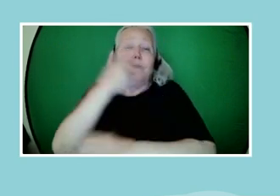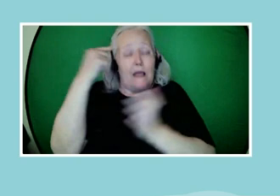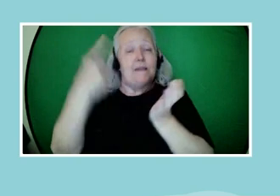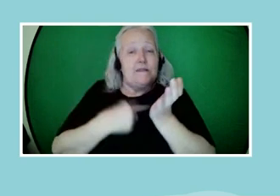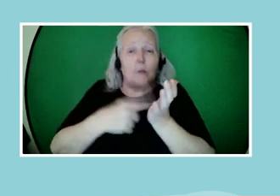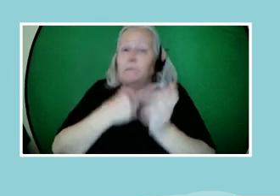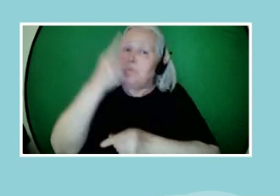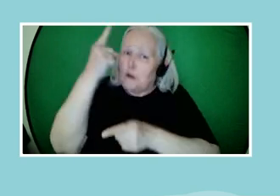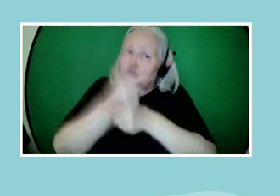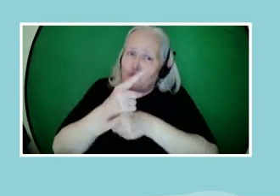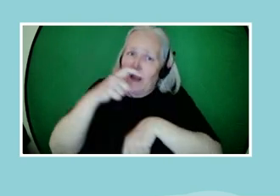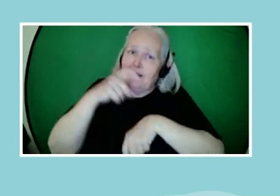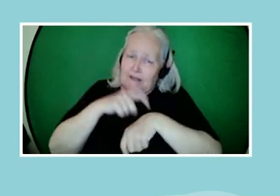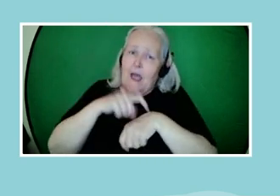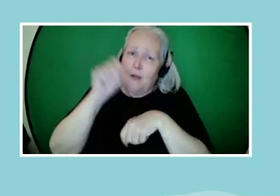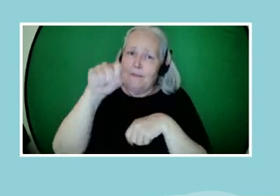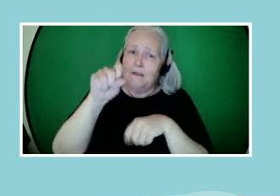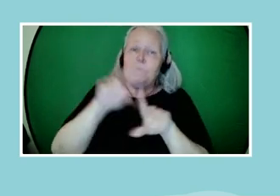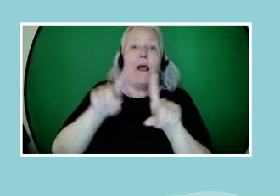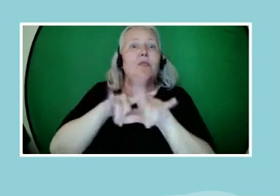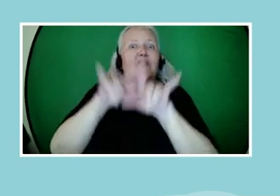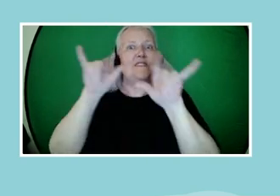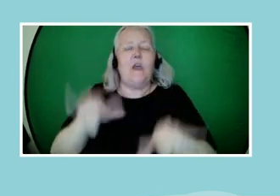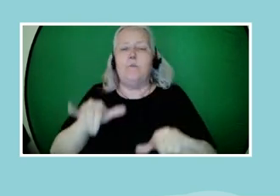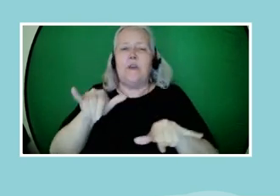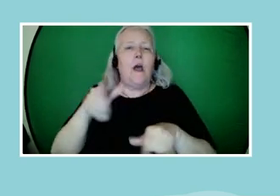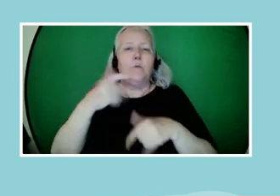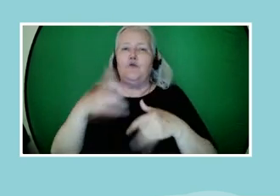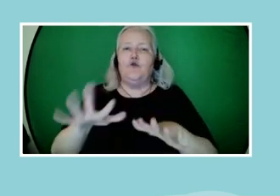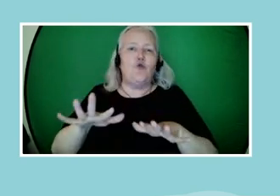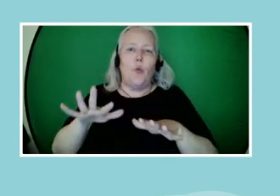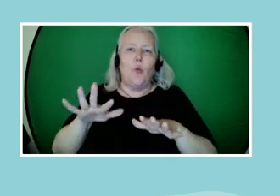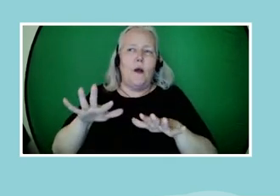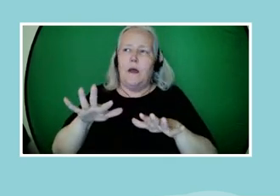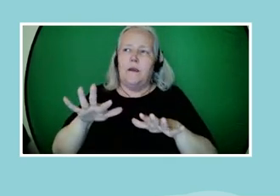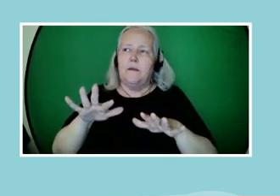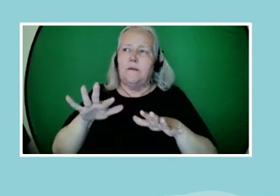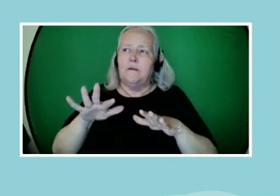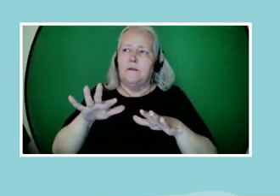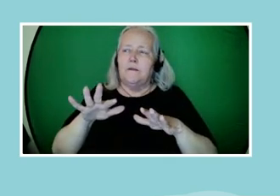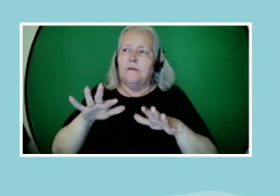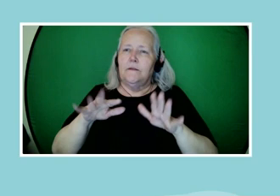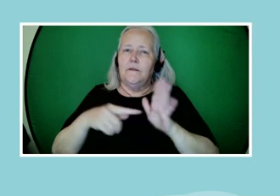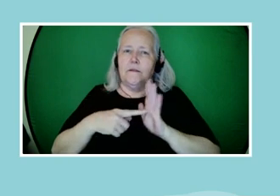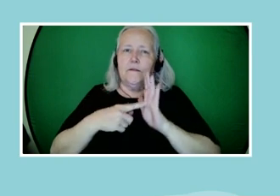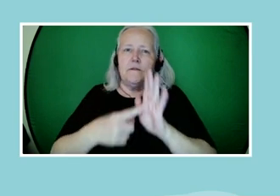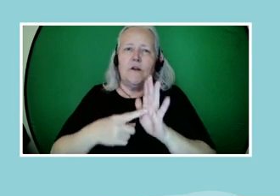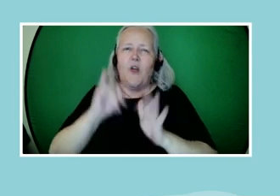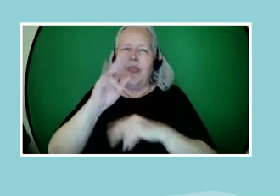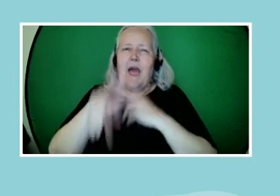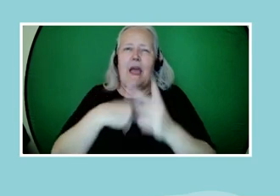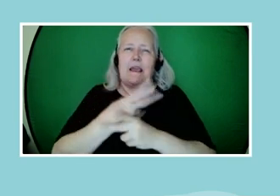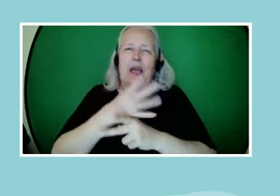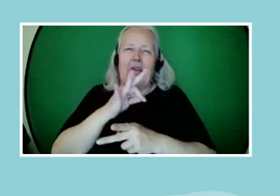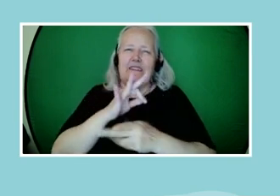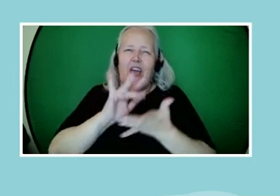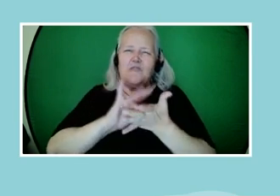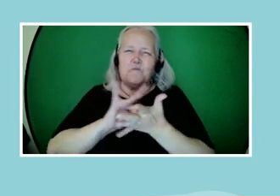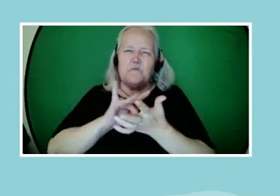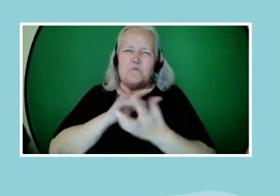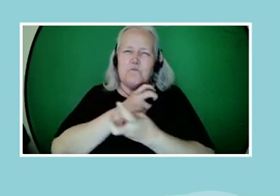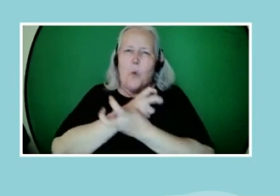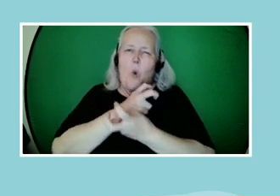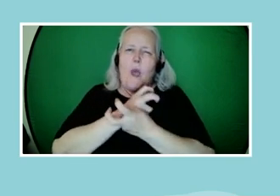you also don't want to come out there and embody the kind of toxic behavior of the police,